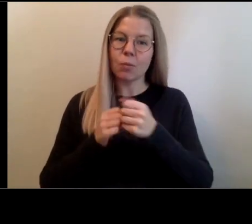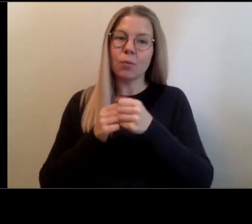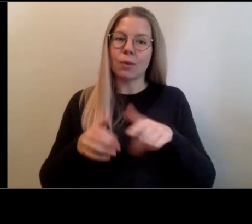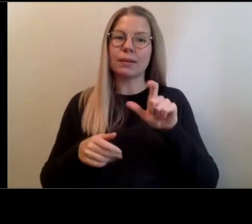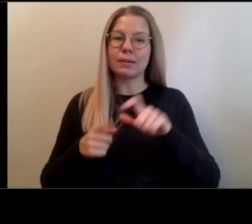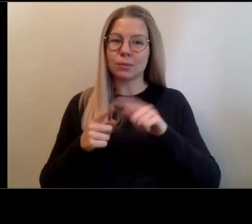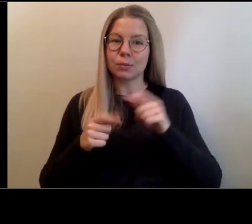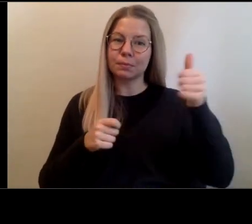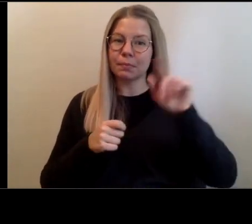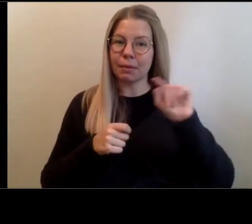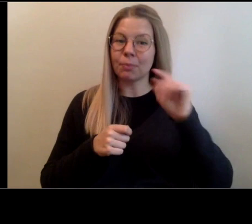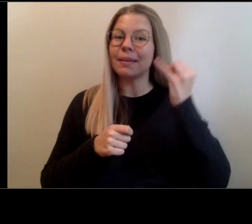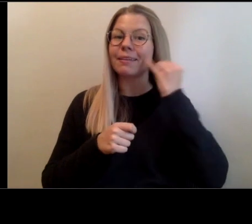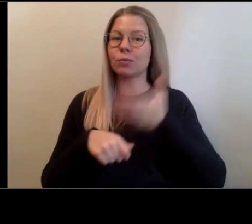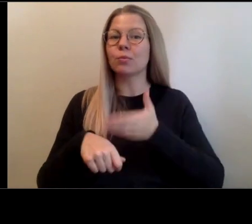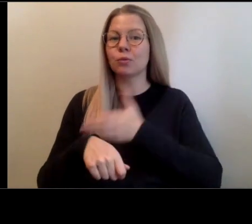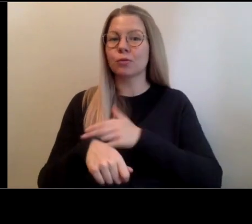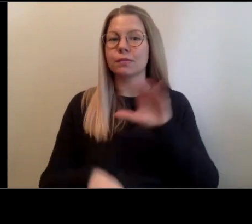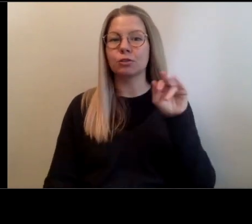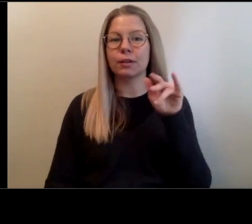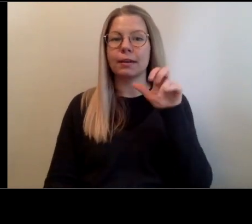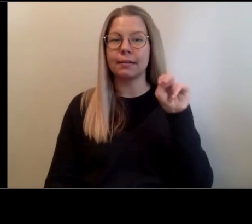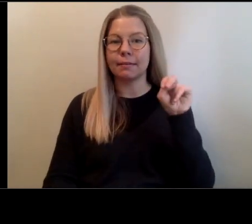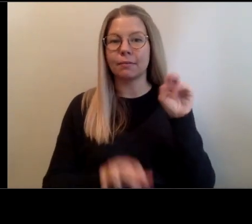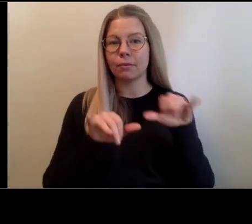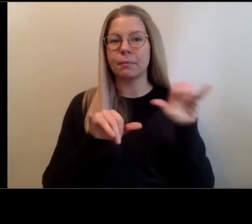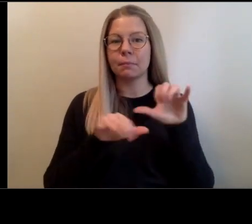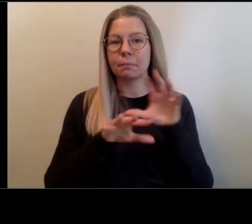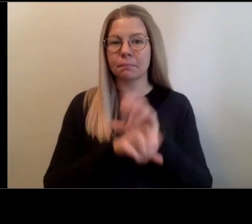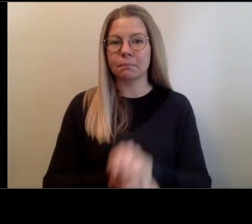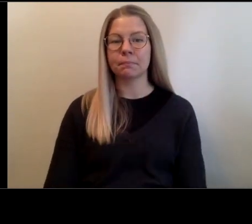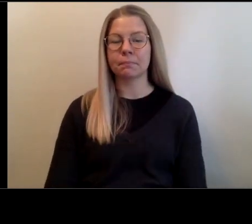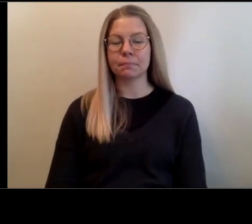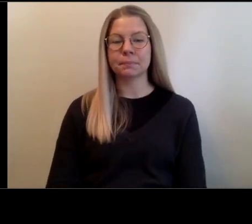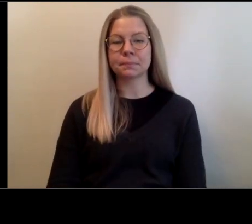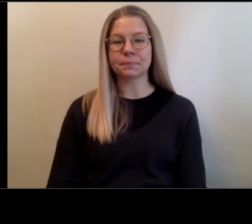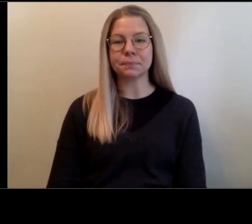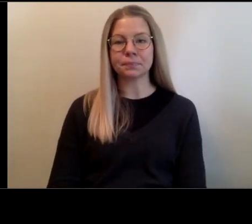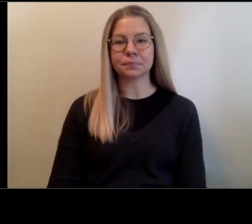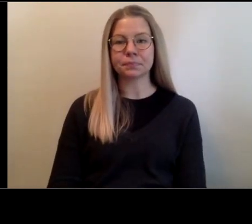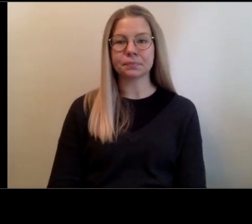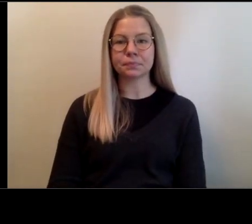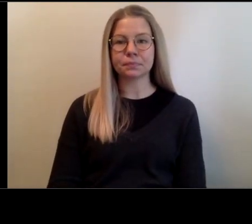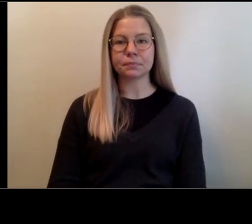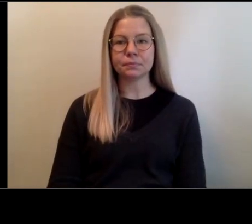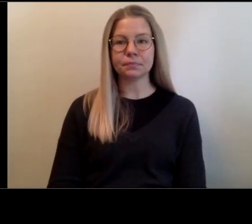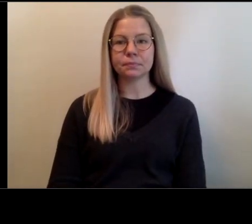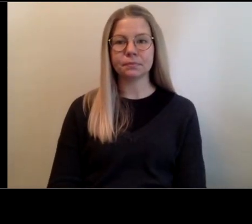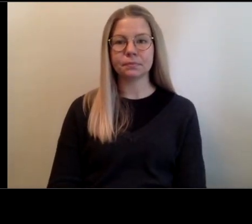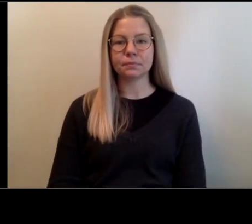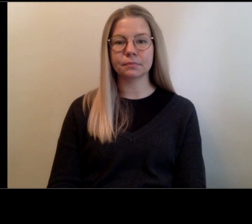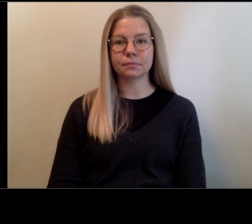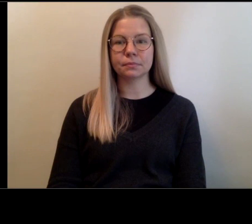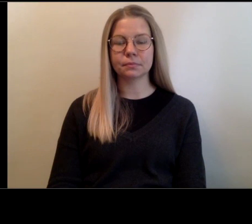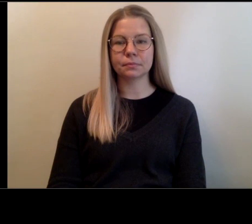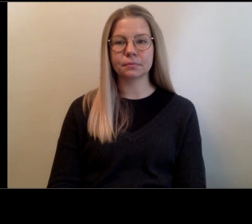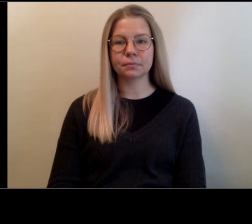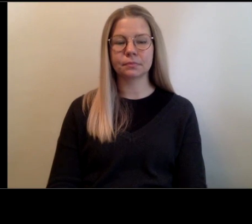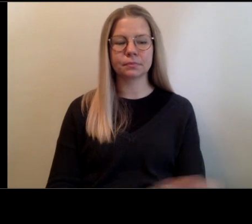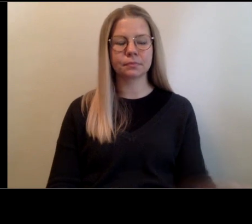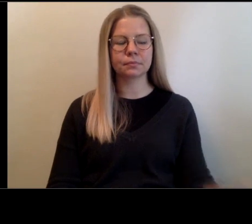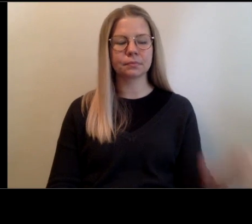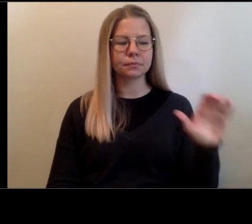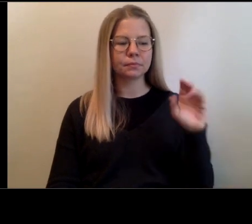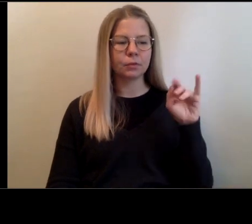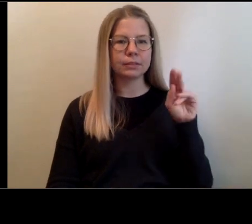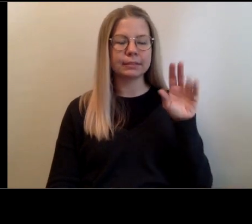Hopefully that answered your question. Long-winded as though it might be. Thank you. We're going to go to the chat now,